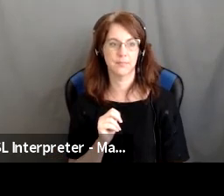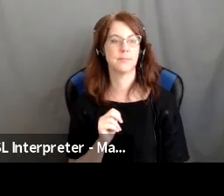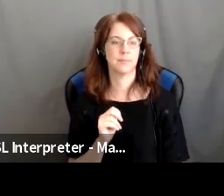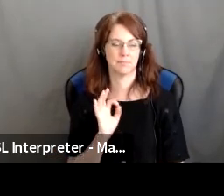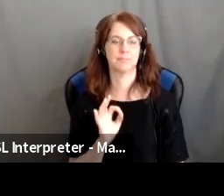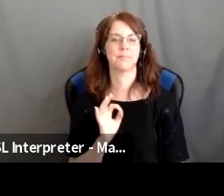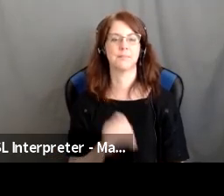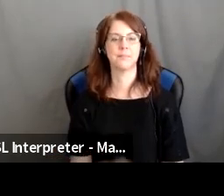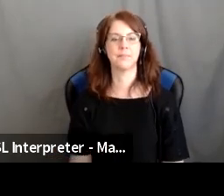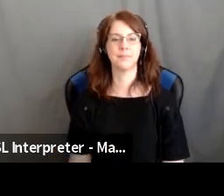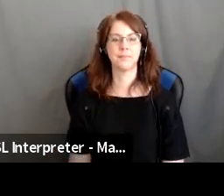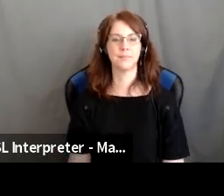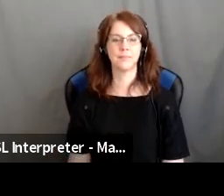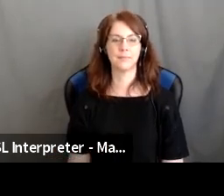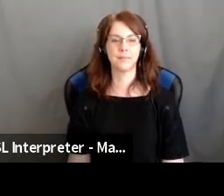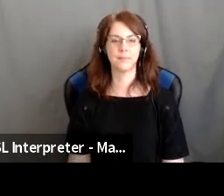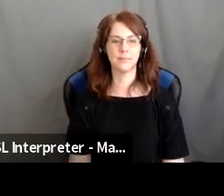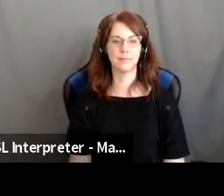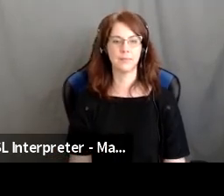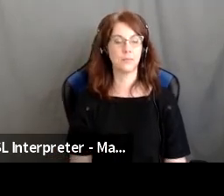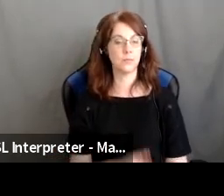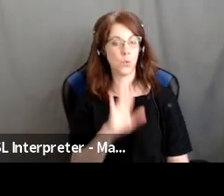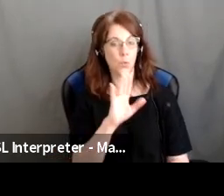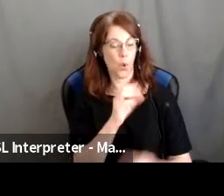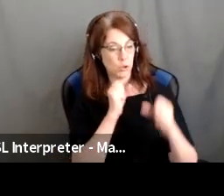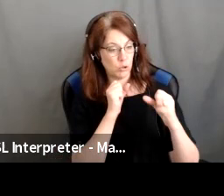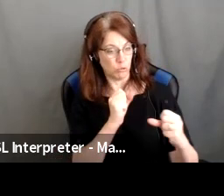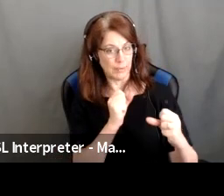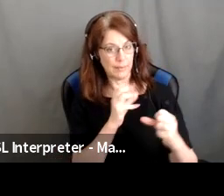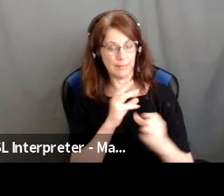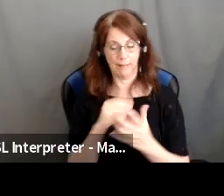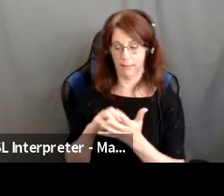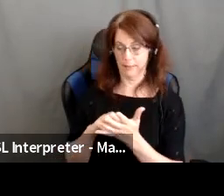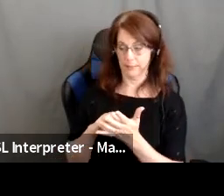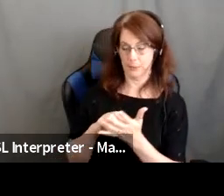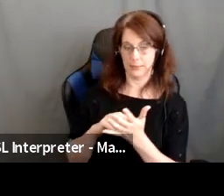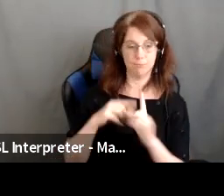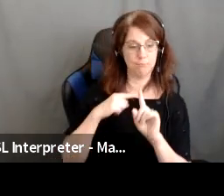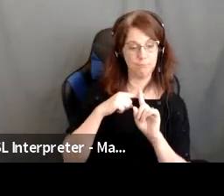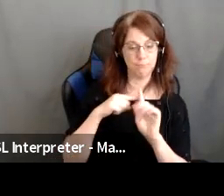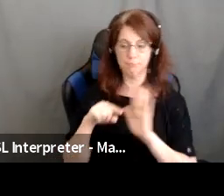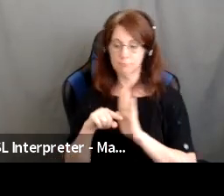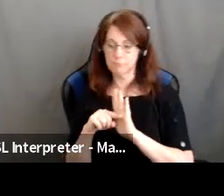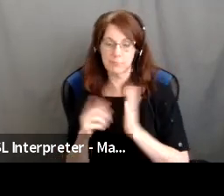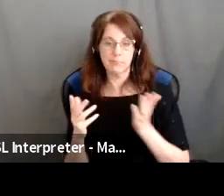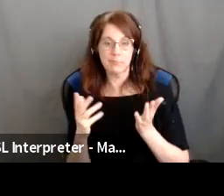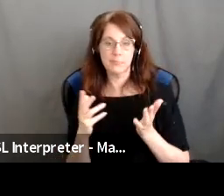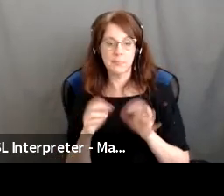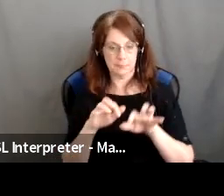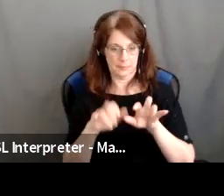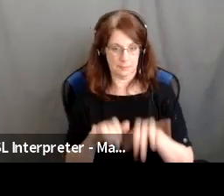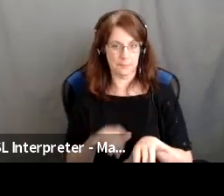Okay. So what are your strengths and weaknesses? Type that in the chat if you have an